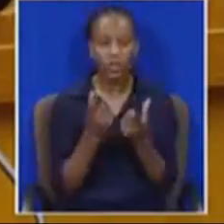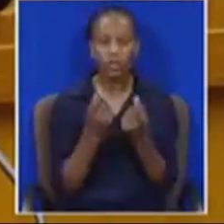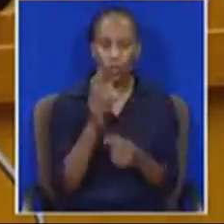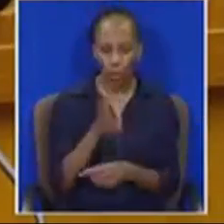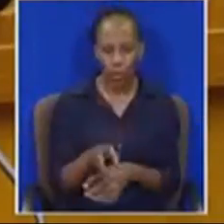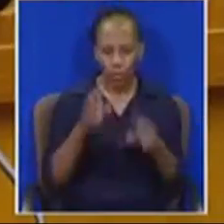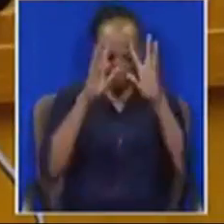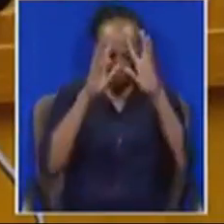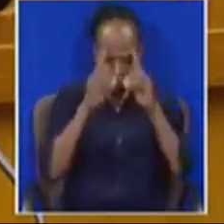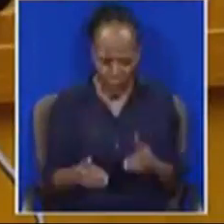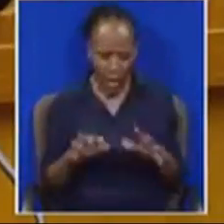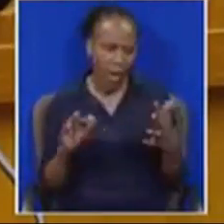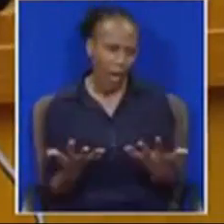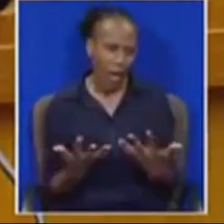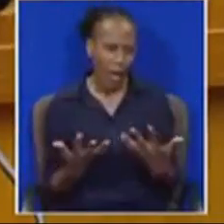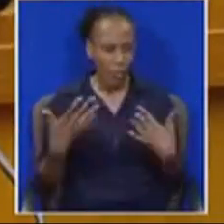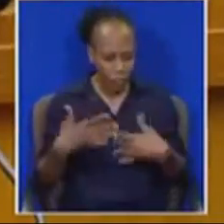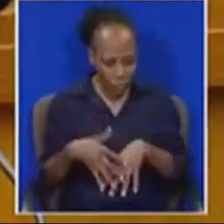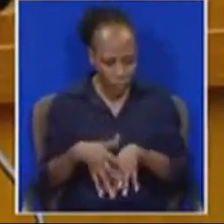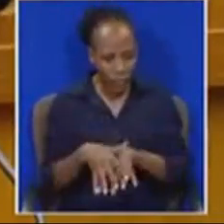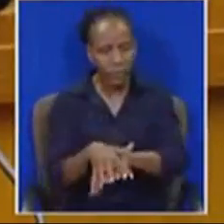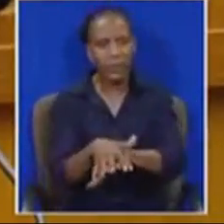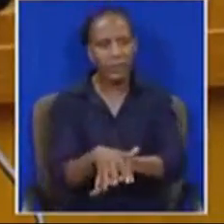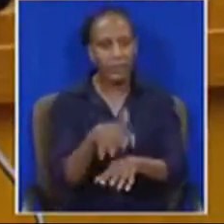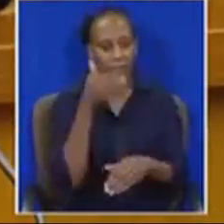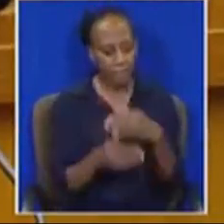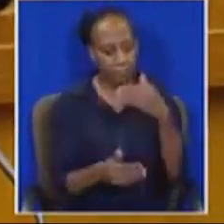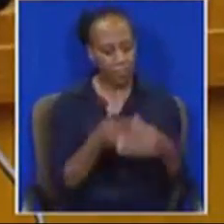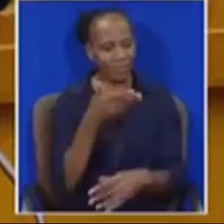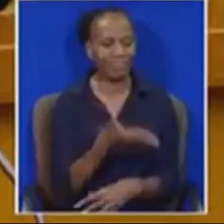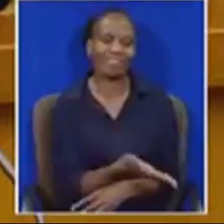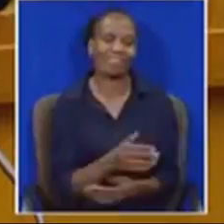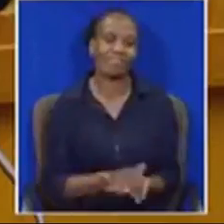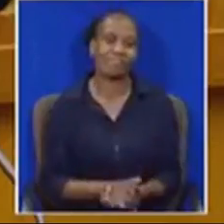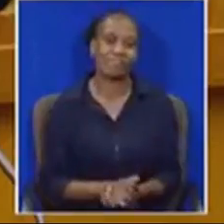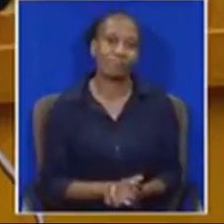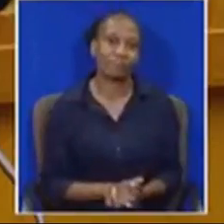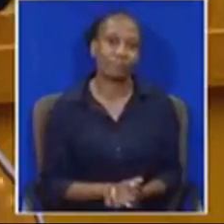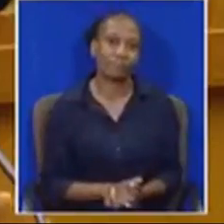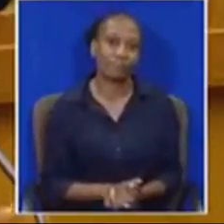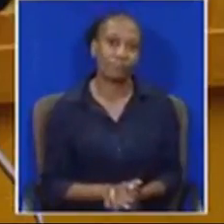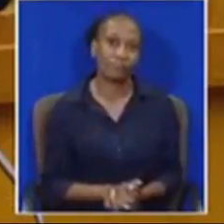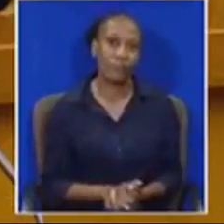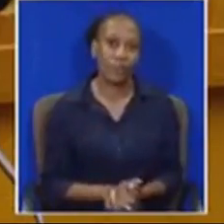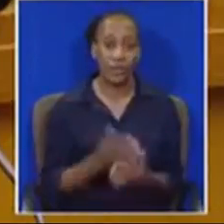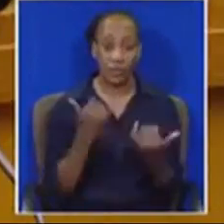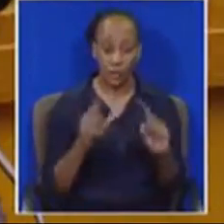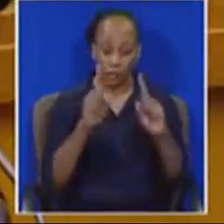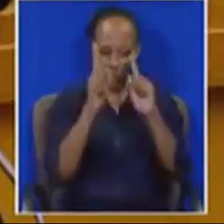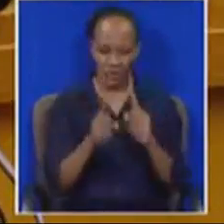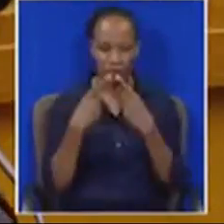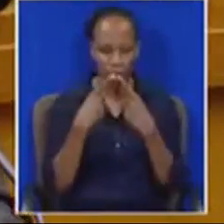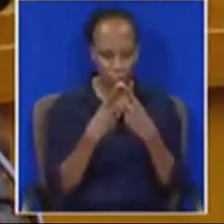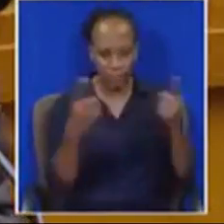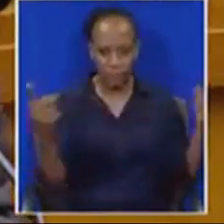modalities of the implementation of this resolution. We make a special call on